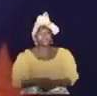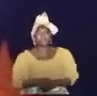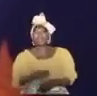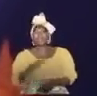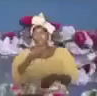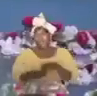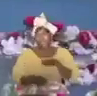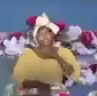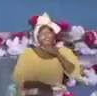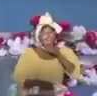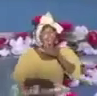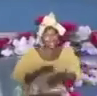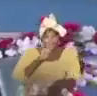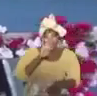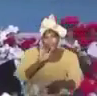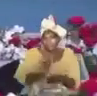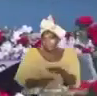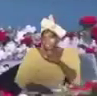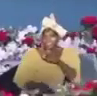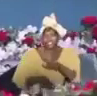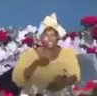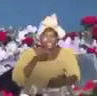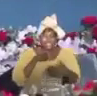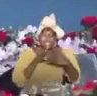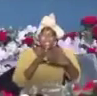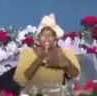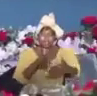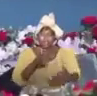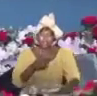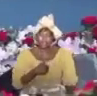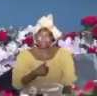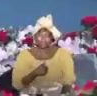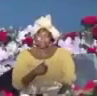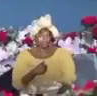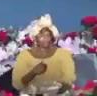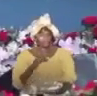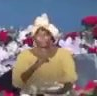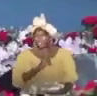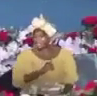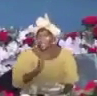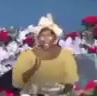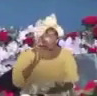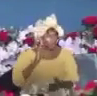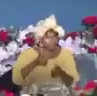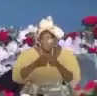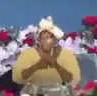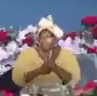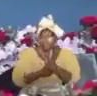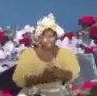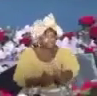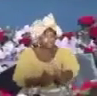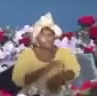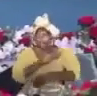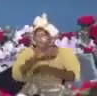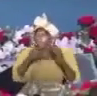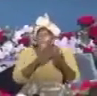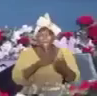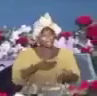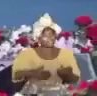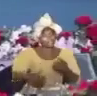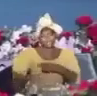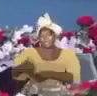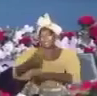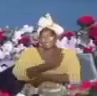For step by step, you lead me, and I will follow you all of